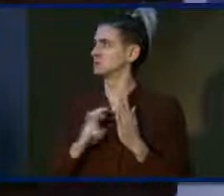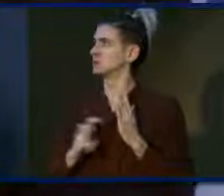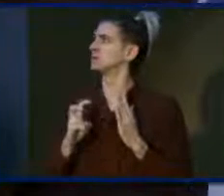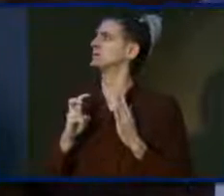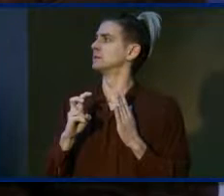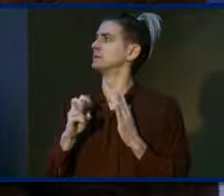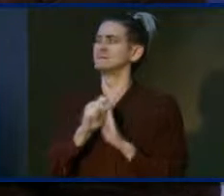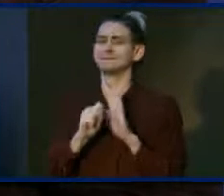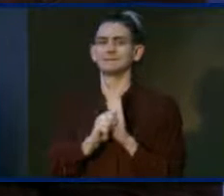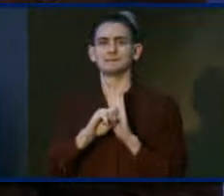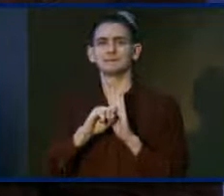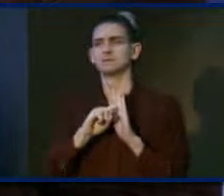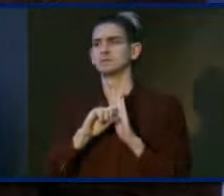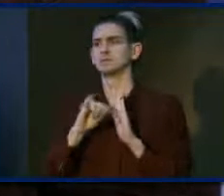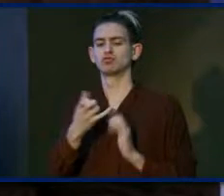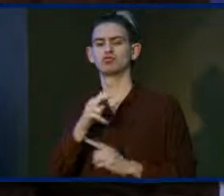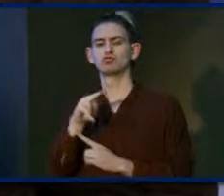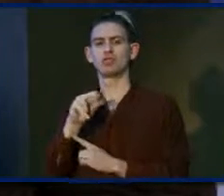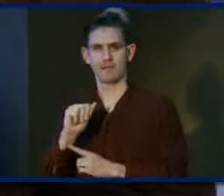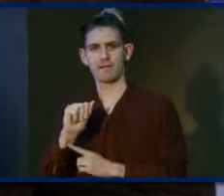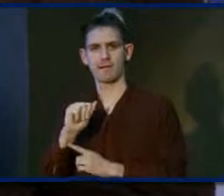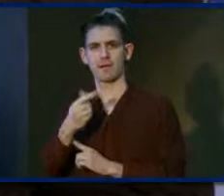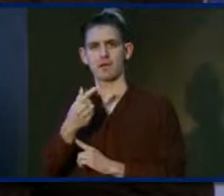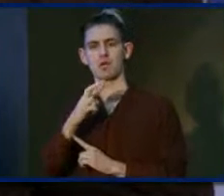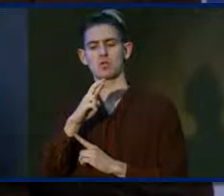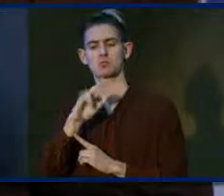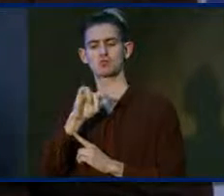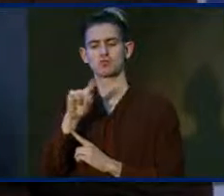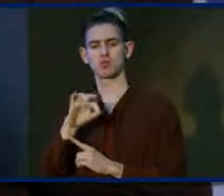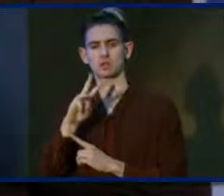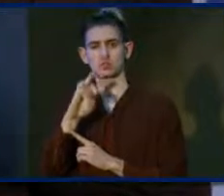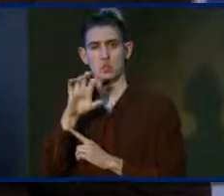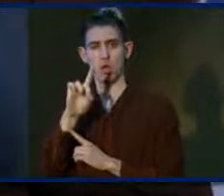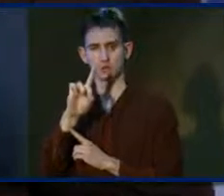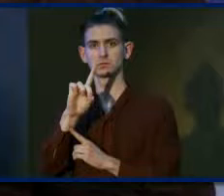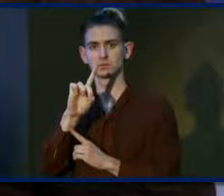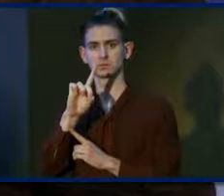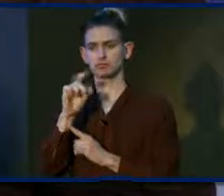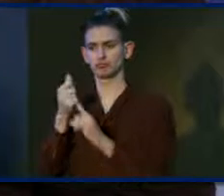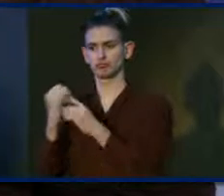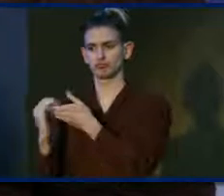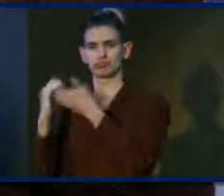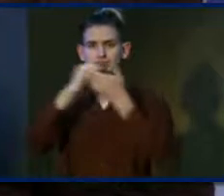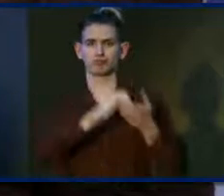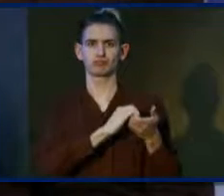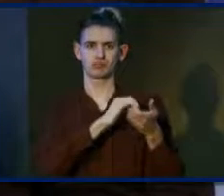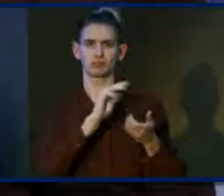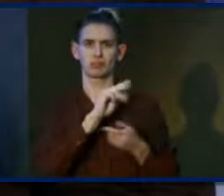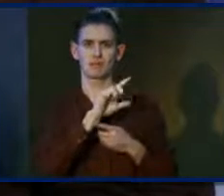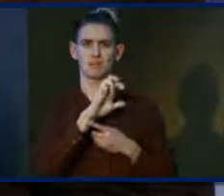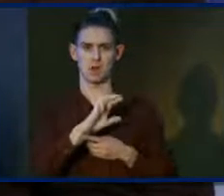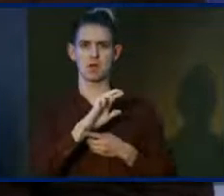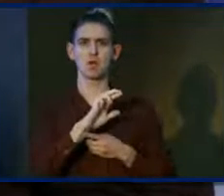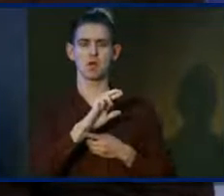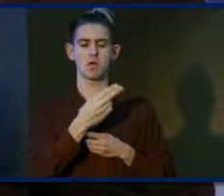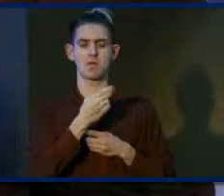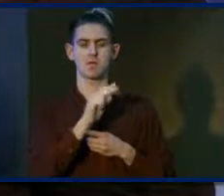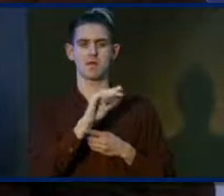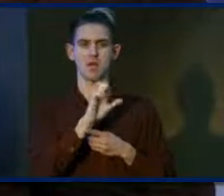Jenna Griswold, who has also been a champion working with Mayor Hancock, many others across our